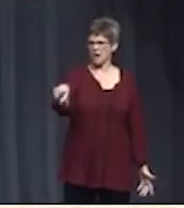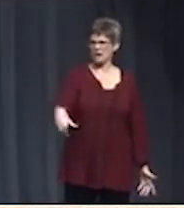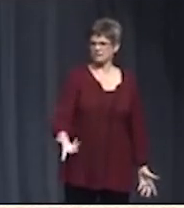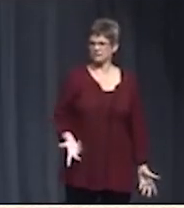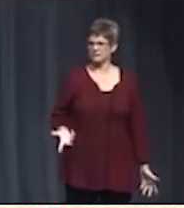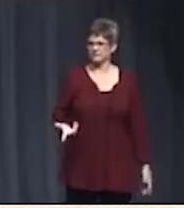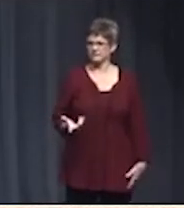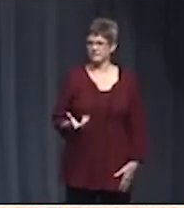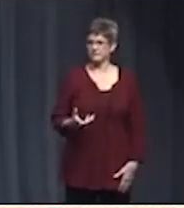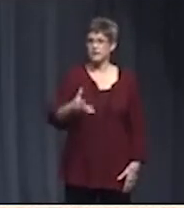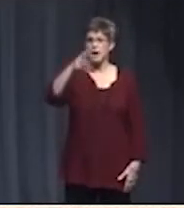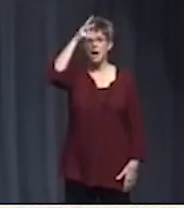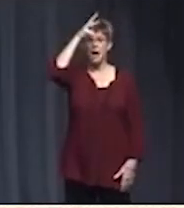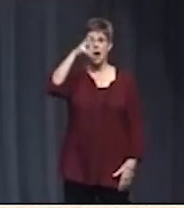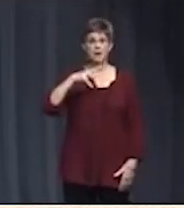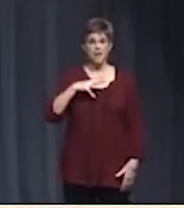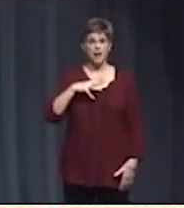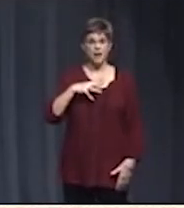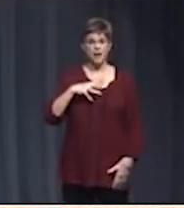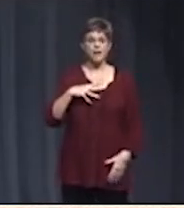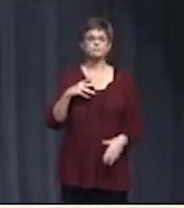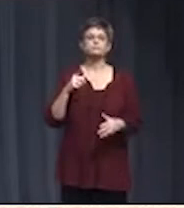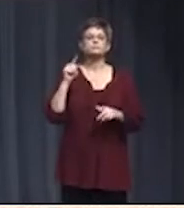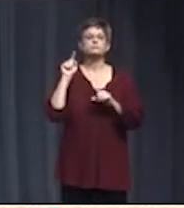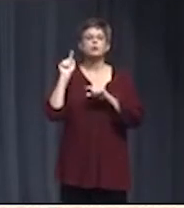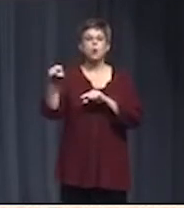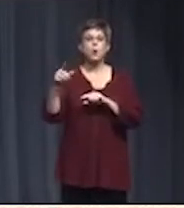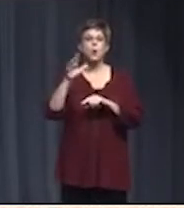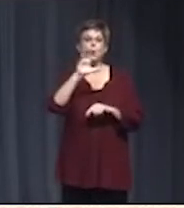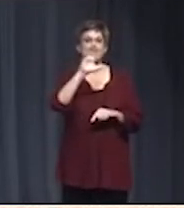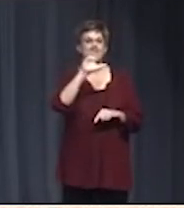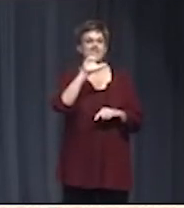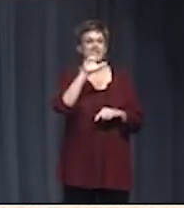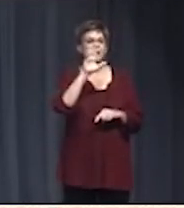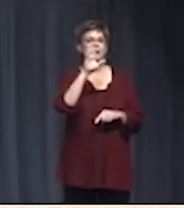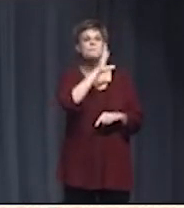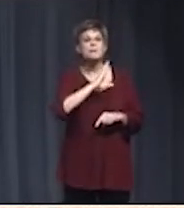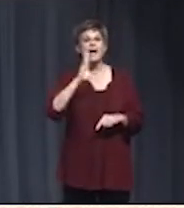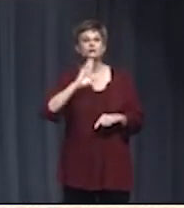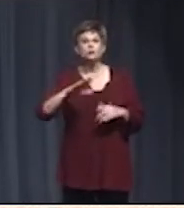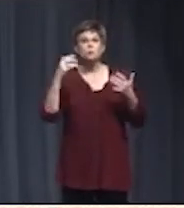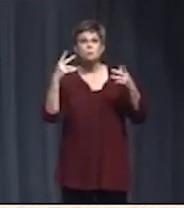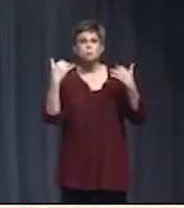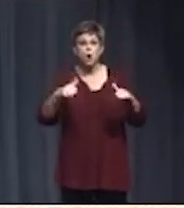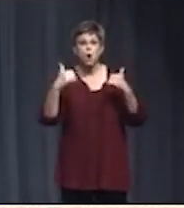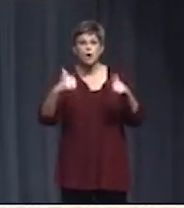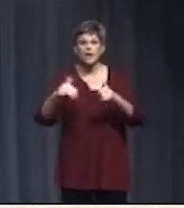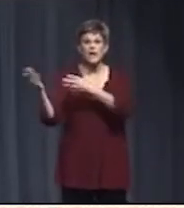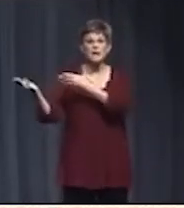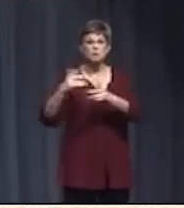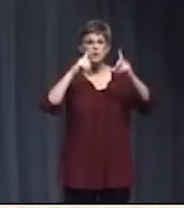Any man who brings a camera to a bachelor party may legally be killed and eaten by his buddies.